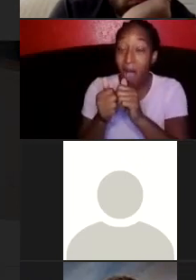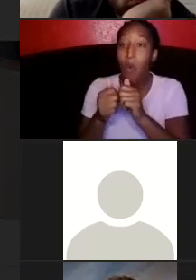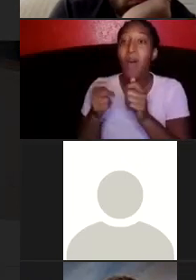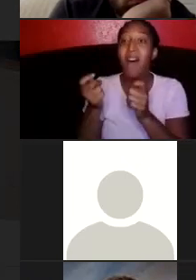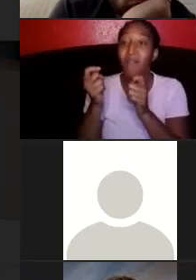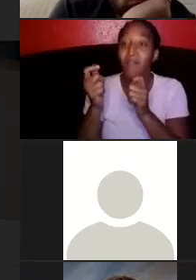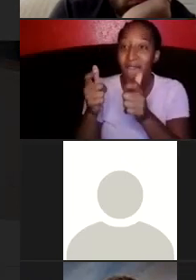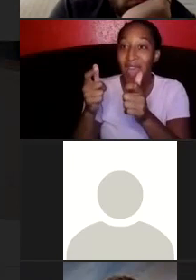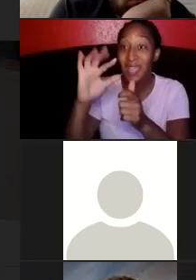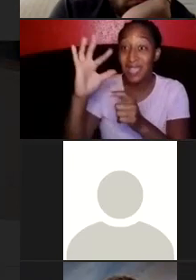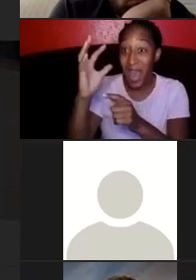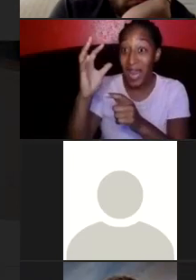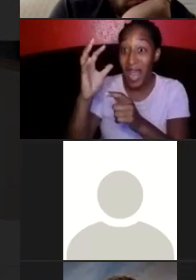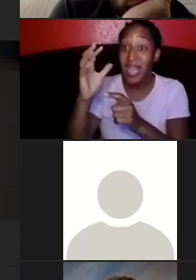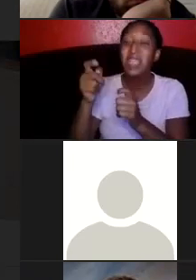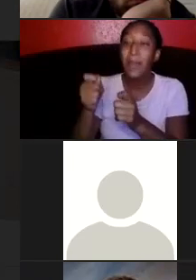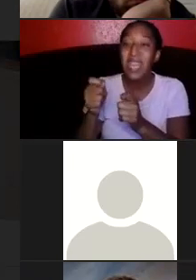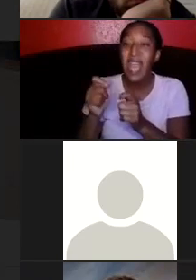earth.